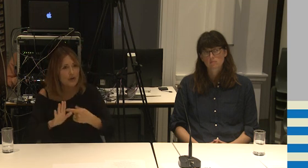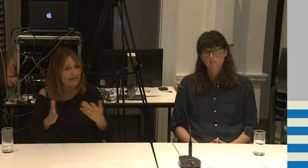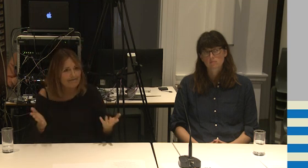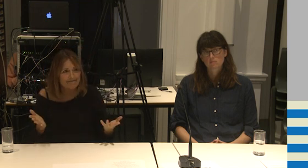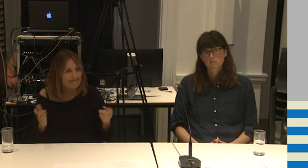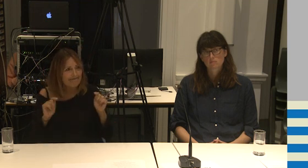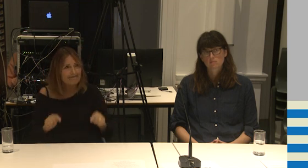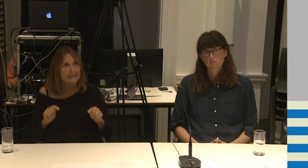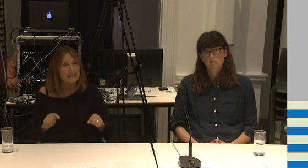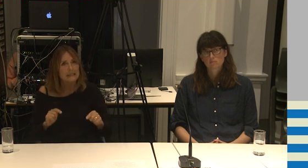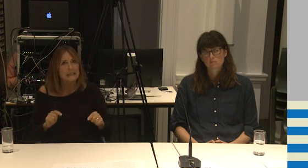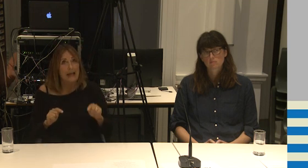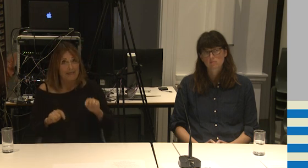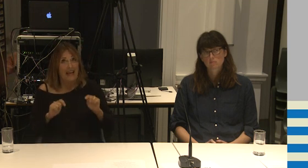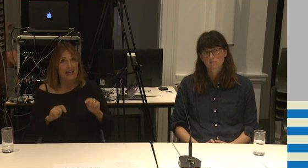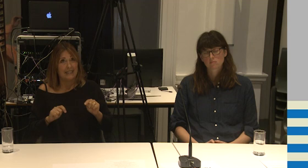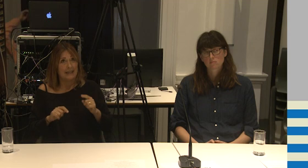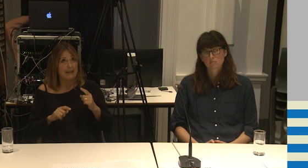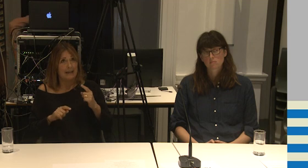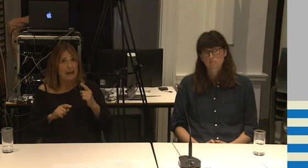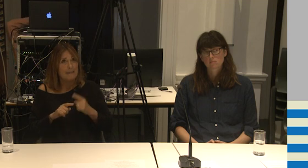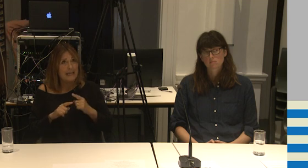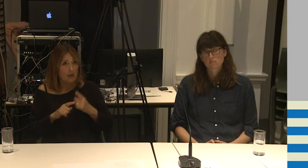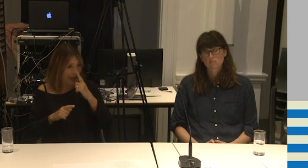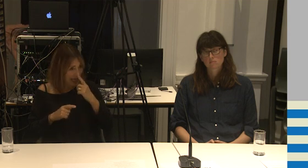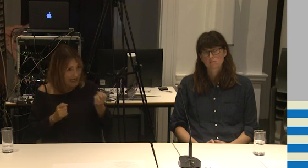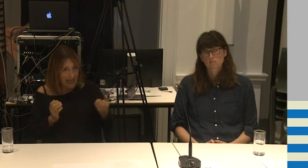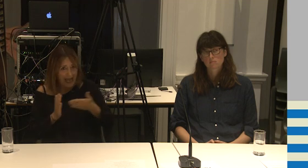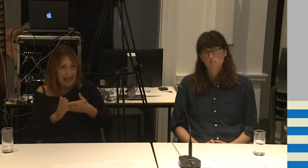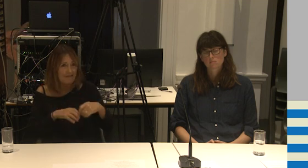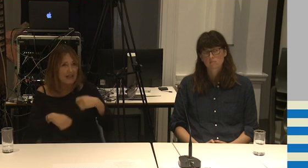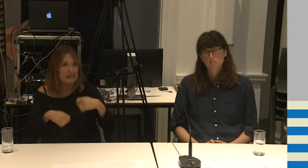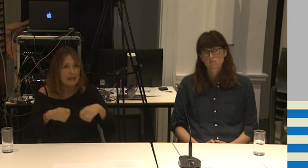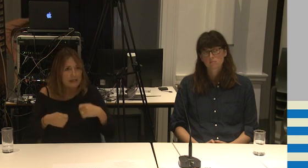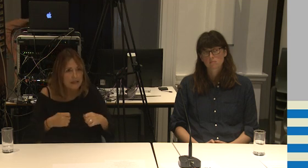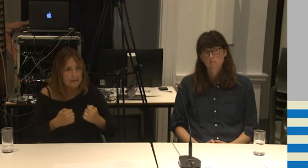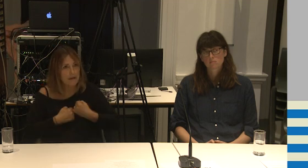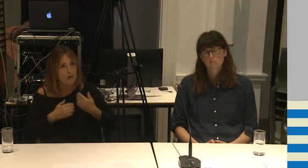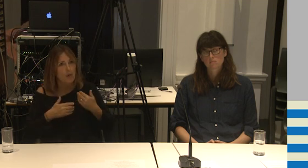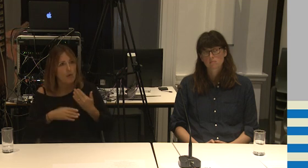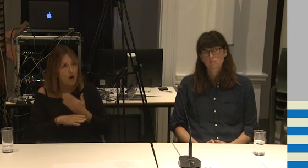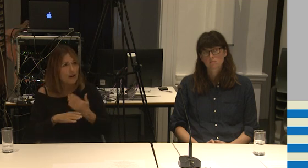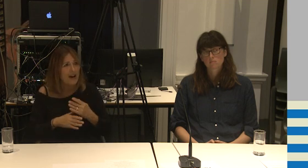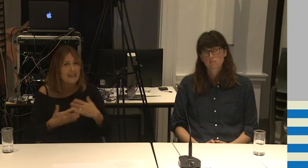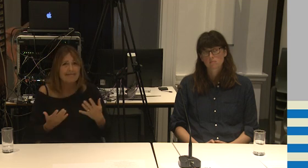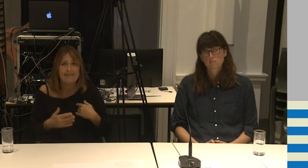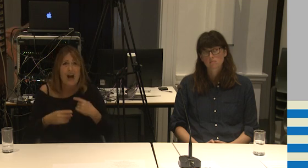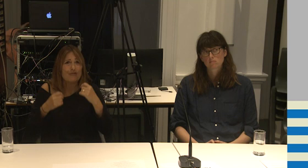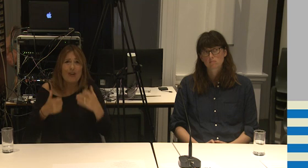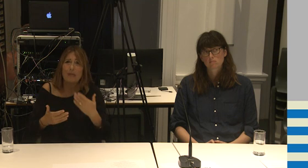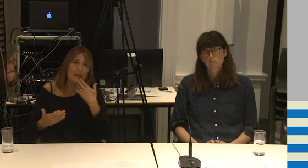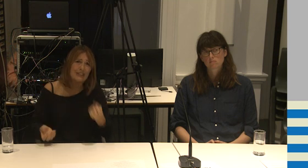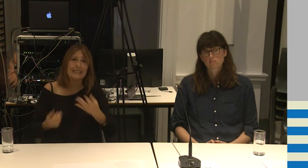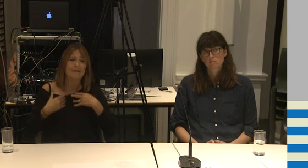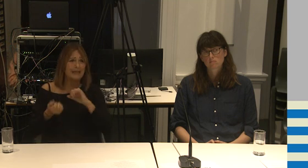so I think that's like a really immediate thing that can add some flexibility into how we're working, where I was almost like, I'd rather just have an